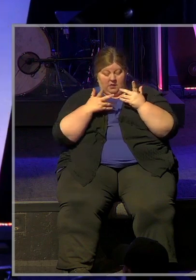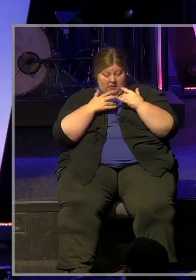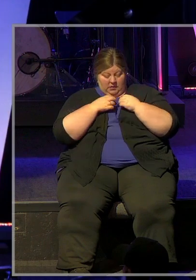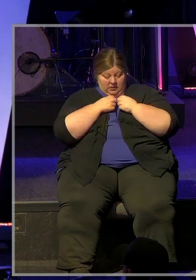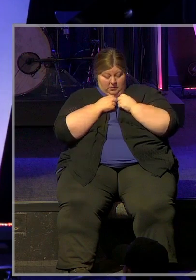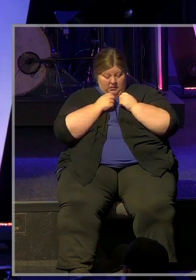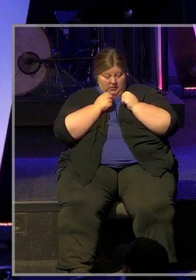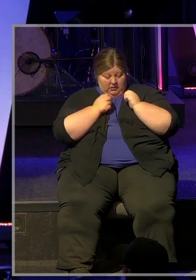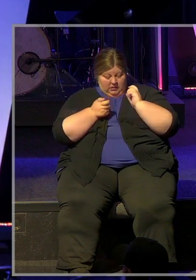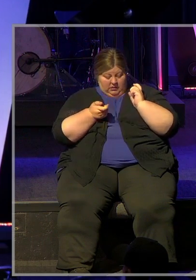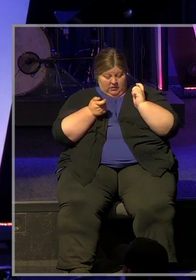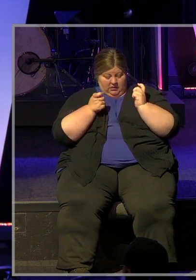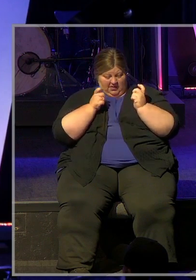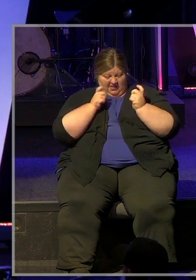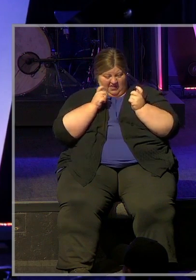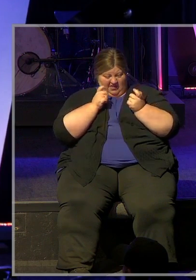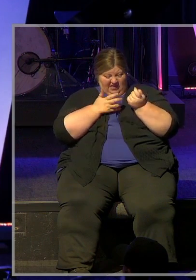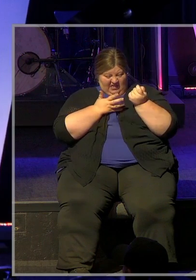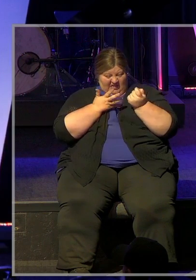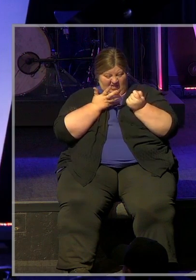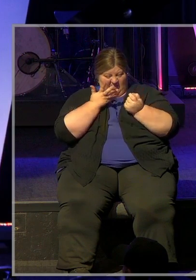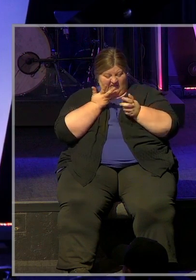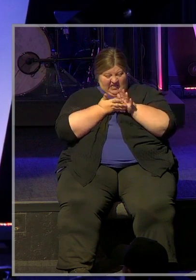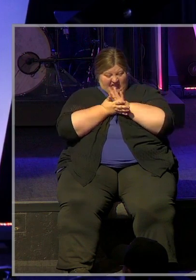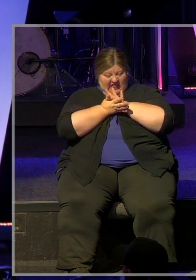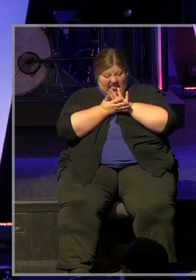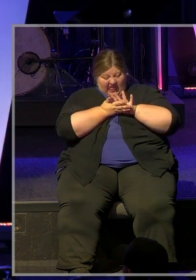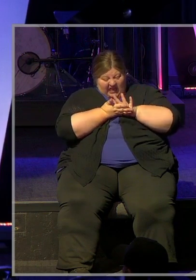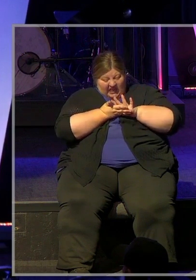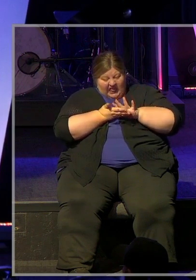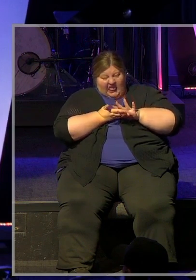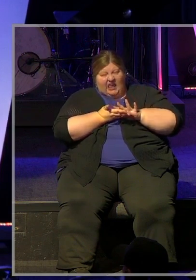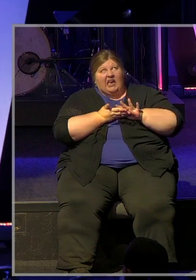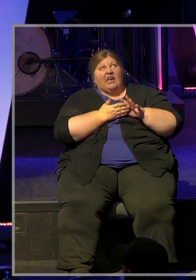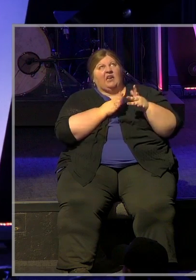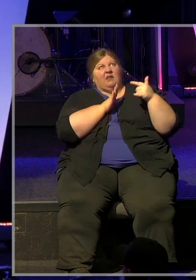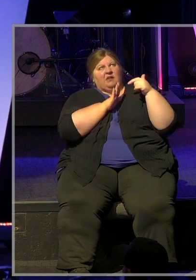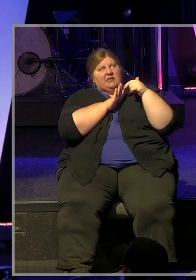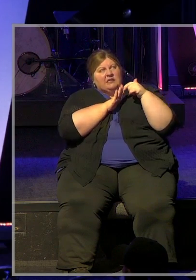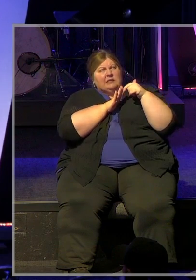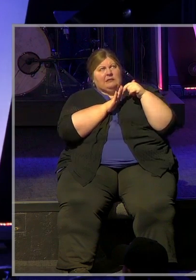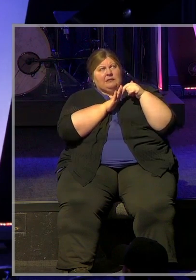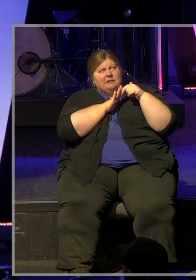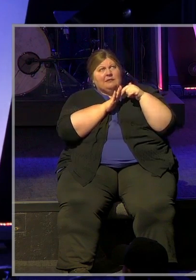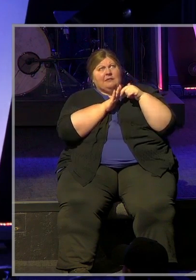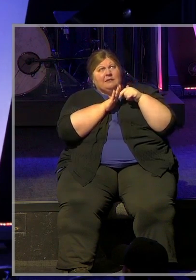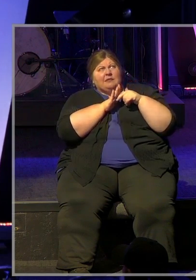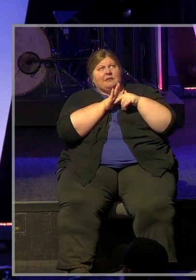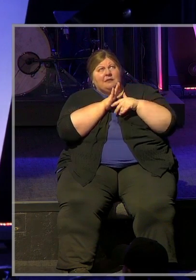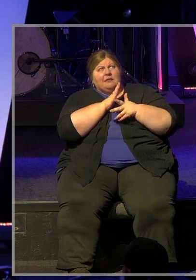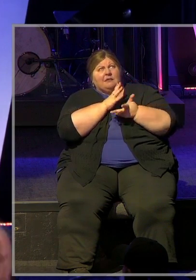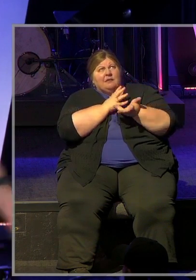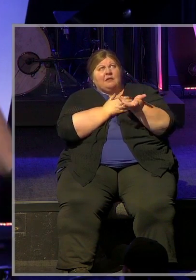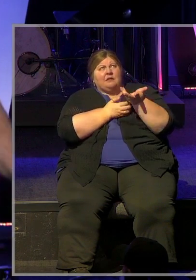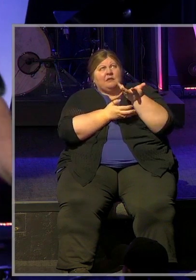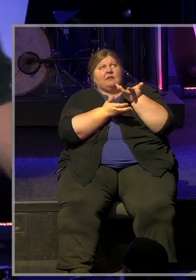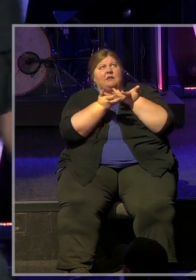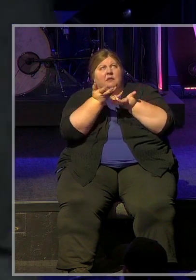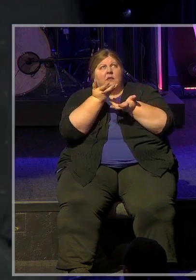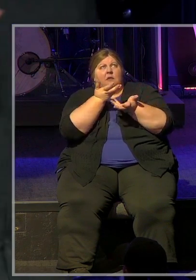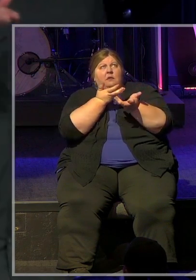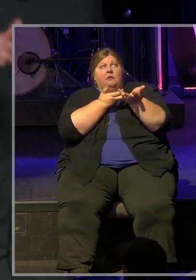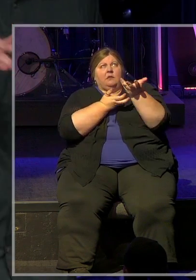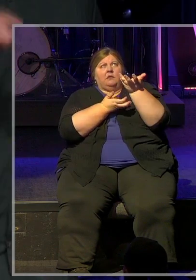my heart as God goes, okay, I want to go a little bit deeper, and then I want to go a little bit deeper, and I want to go a little bit deeper. And over the years, it's just gotten deeper